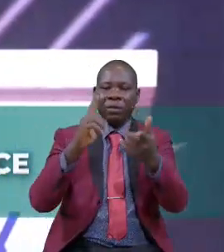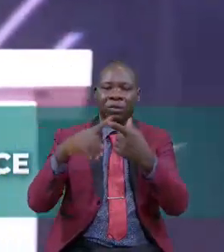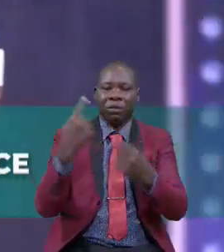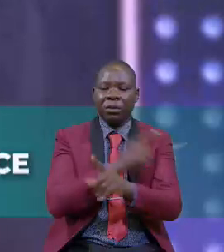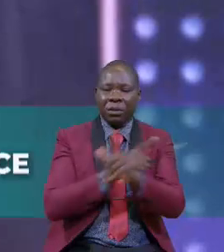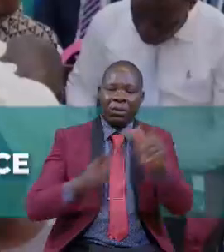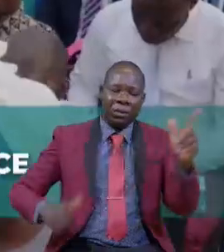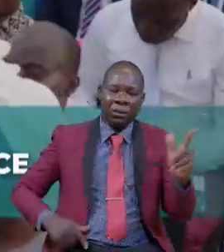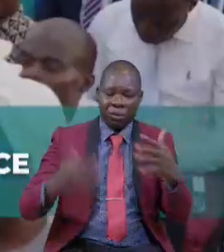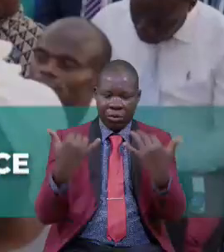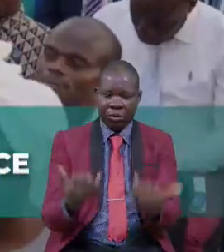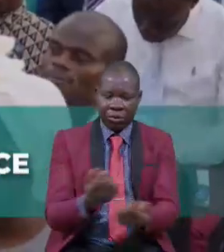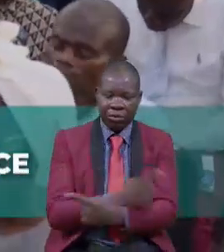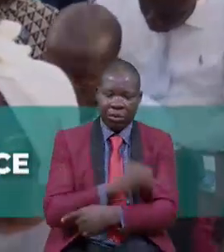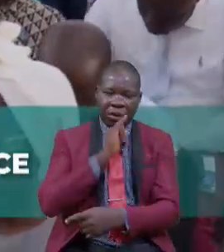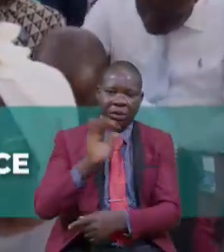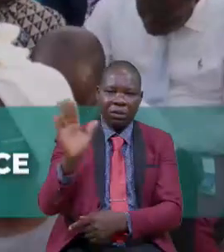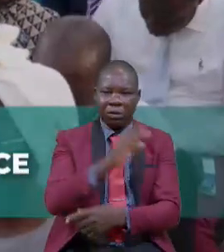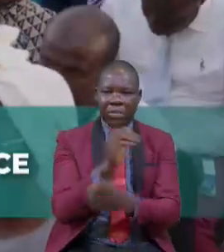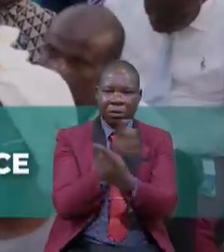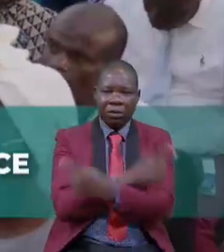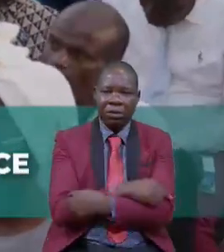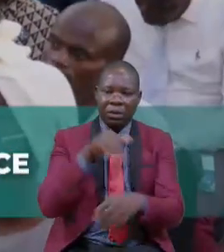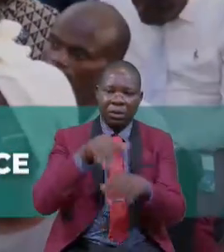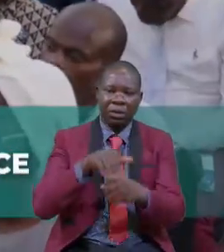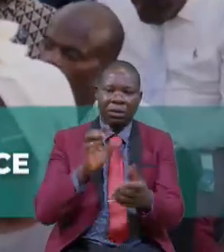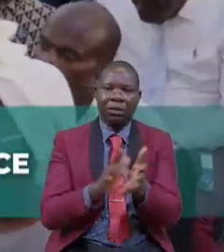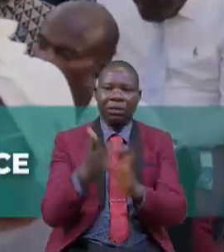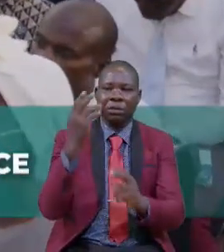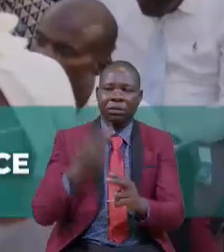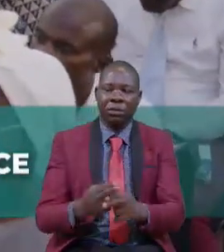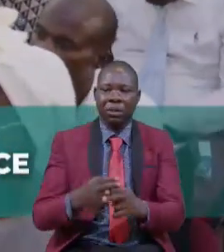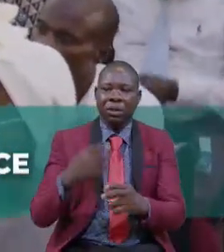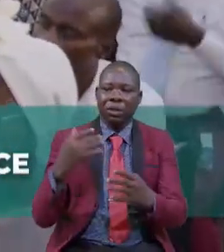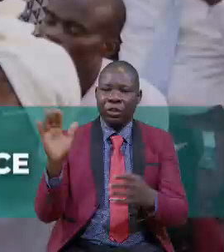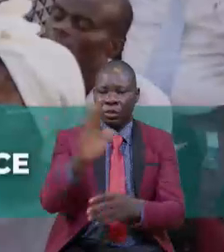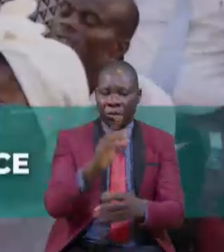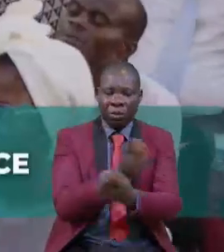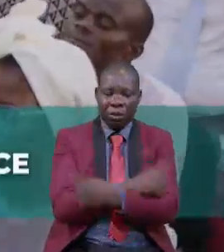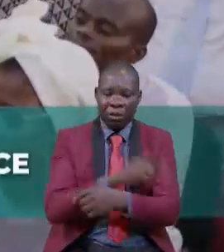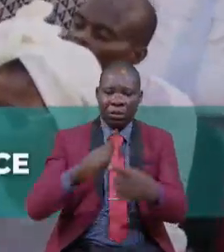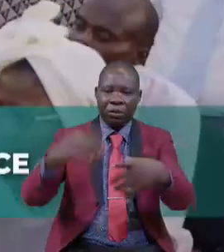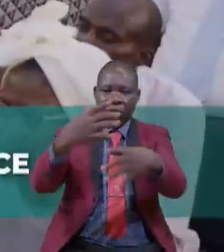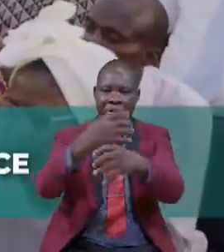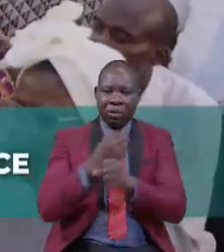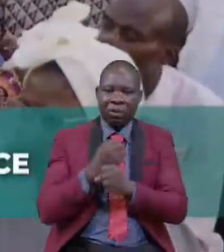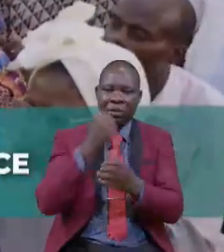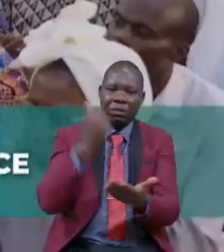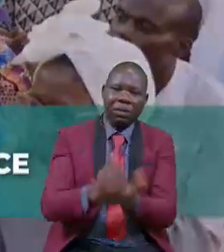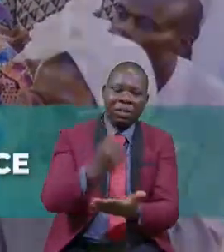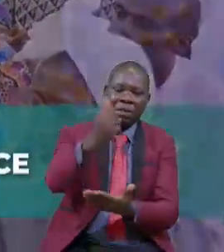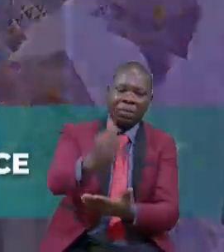your day. Amen. To receive. Amen. To receive. Amen. And